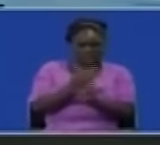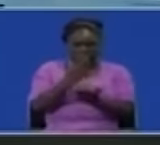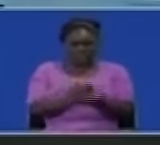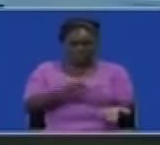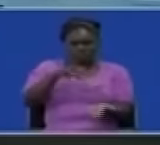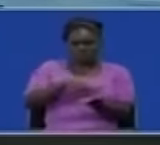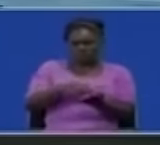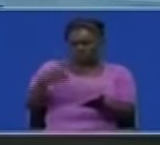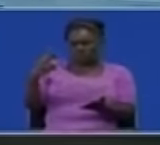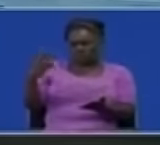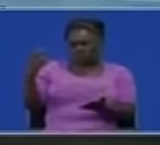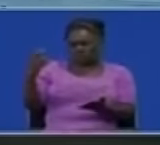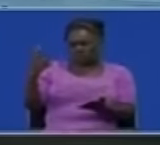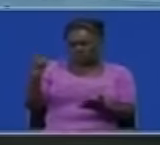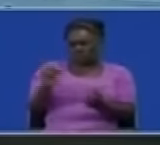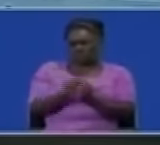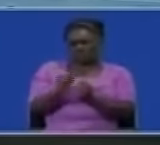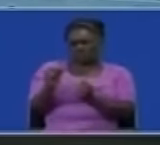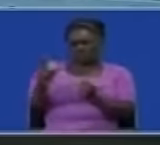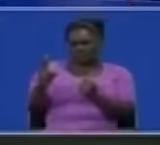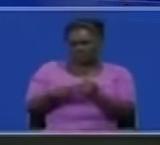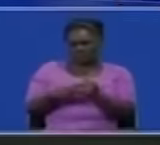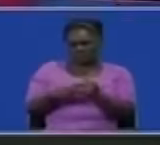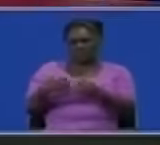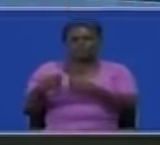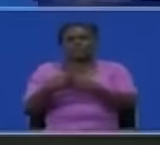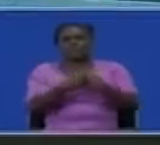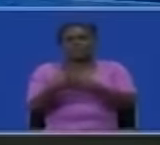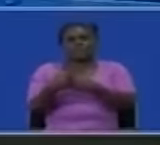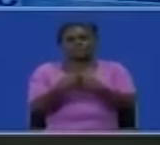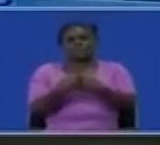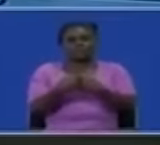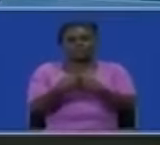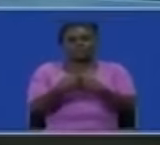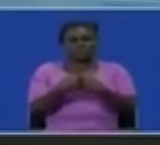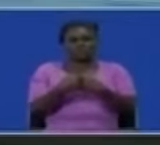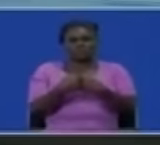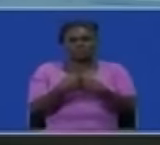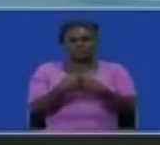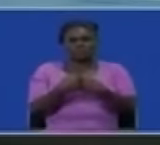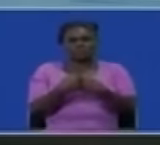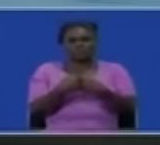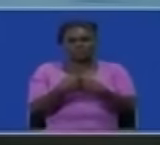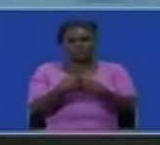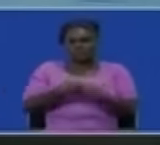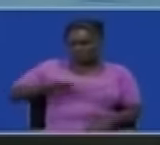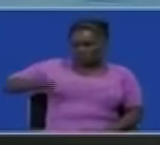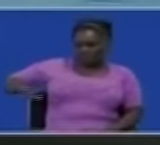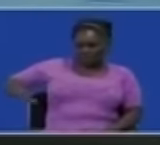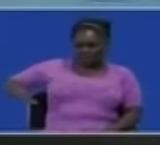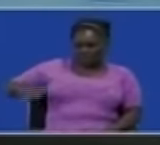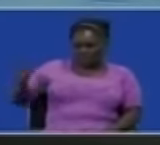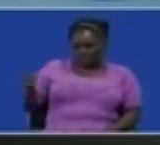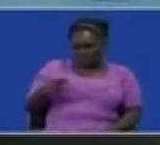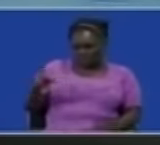we had in 2017. But let's talk about some of the challenges to these timelines that we have laid down for you that remain pending today, 7 months